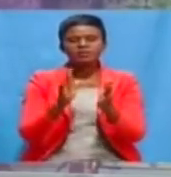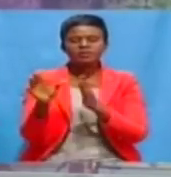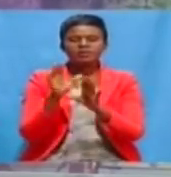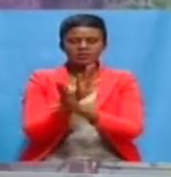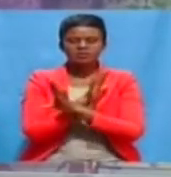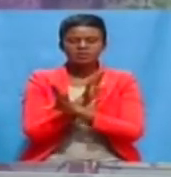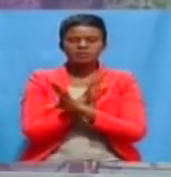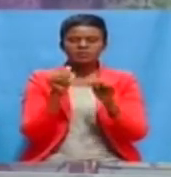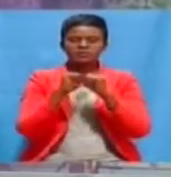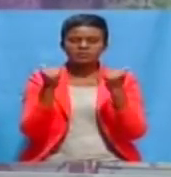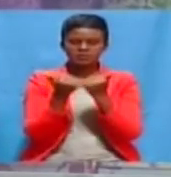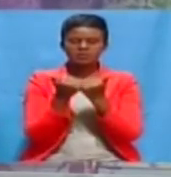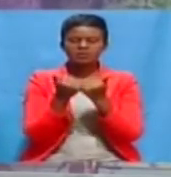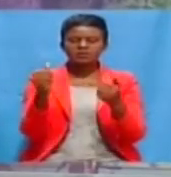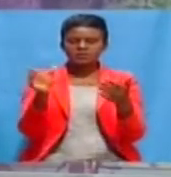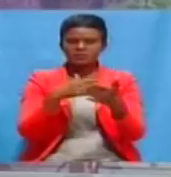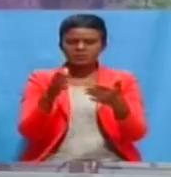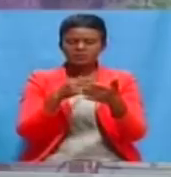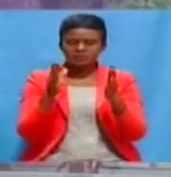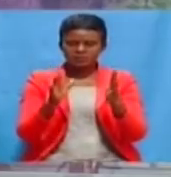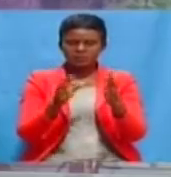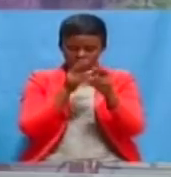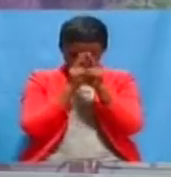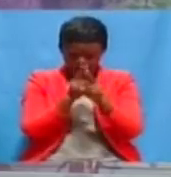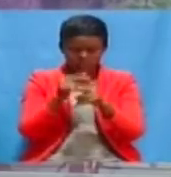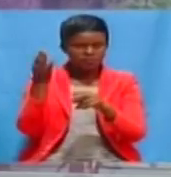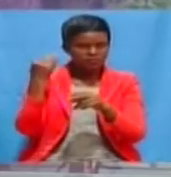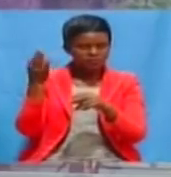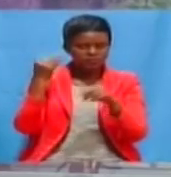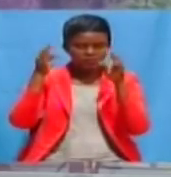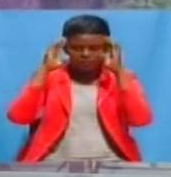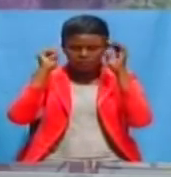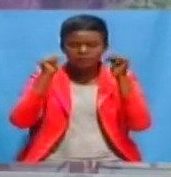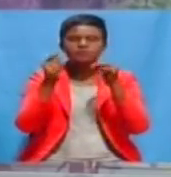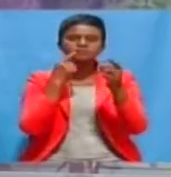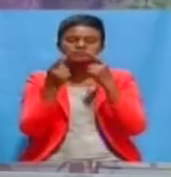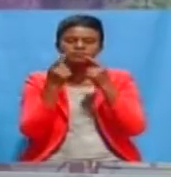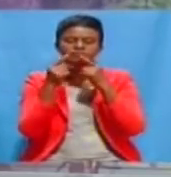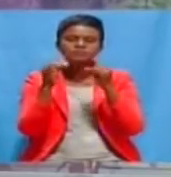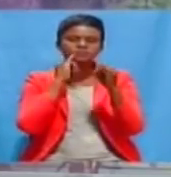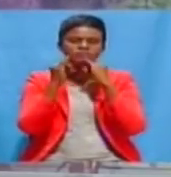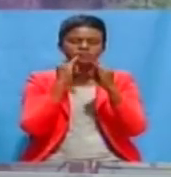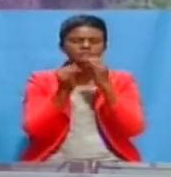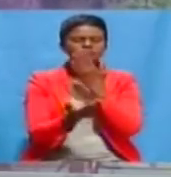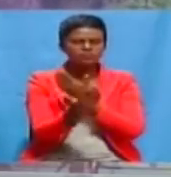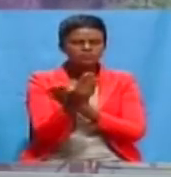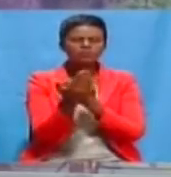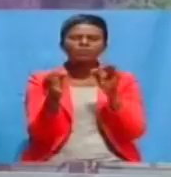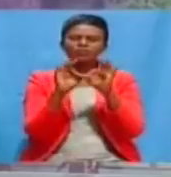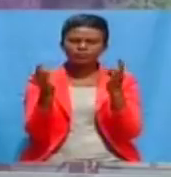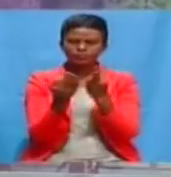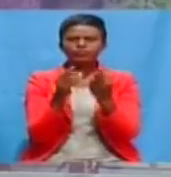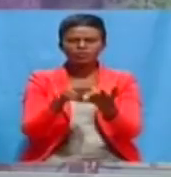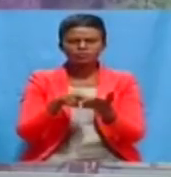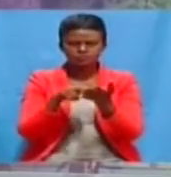Association of Musicians, ZAM, in honor of the former president. Speaking to Zanis in an interview this morning, family